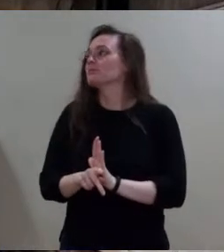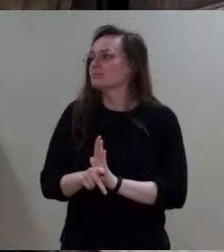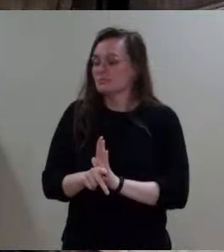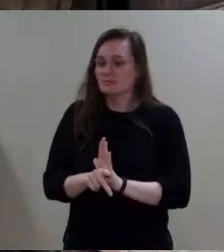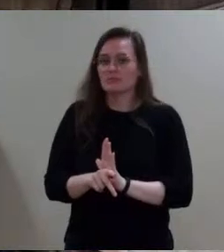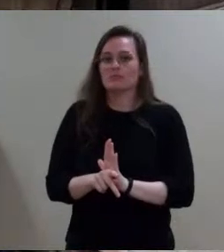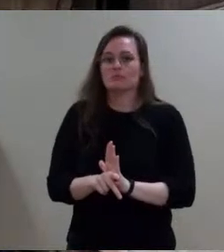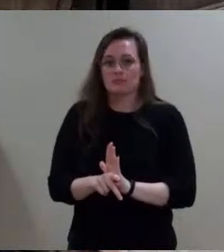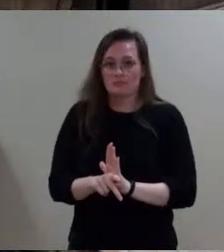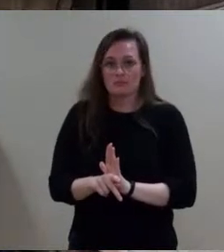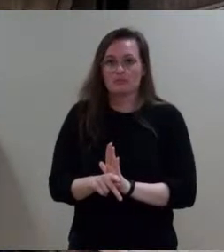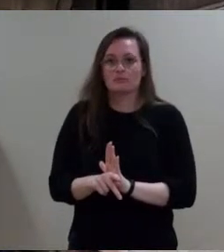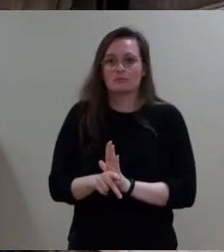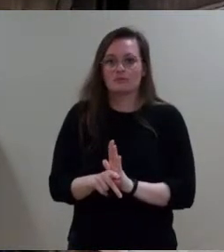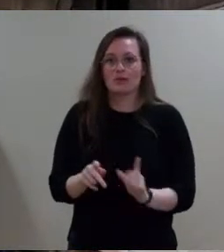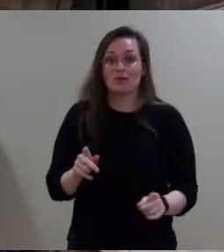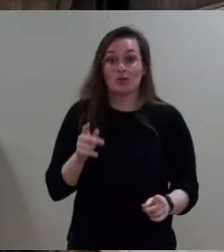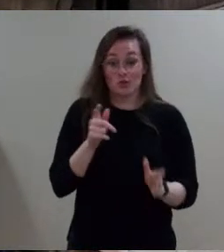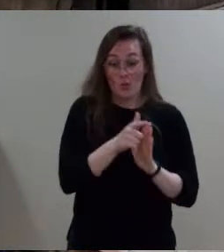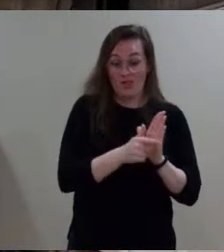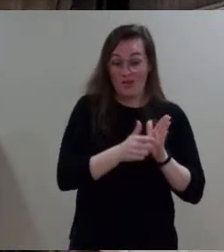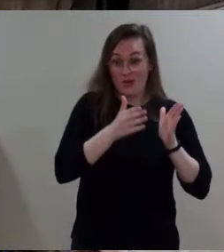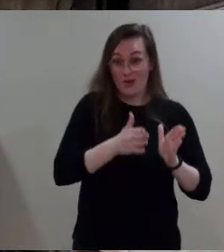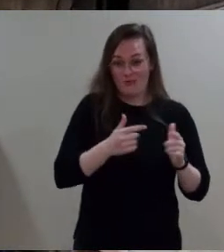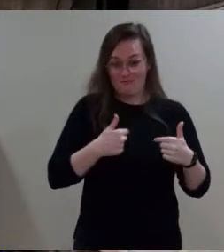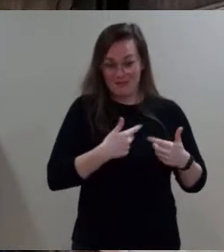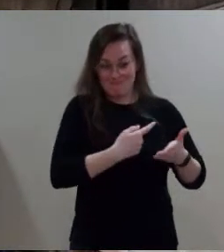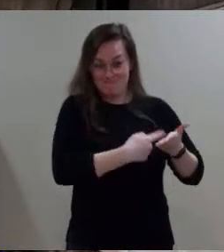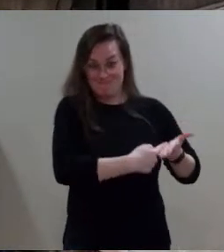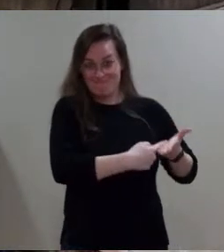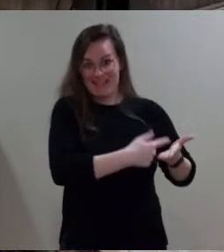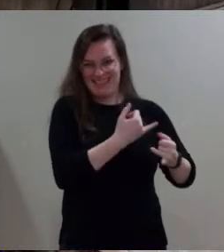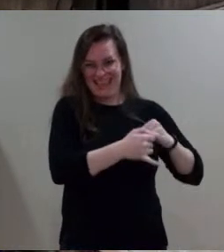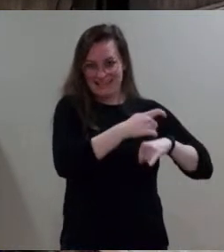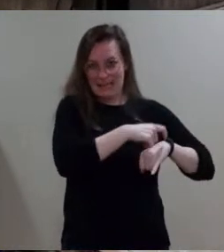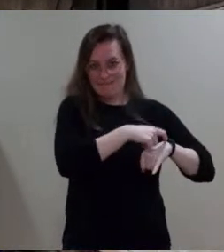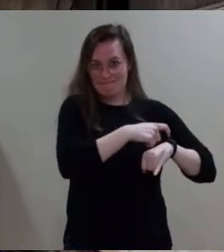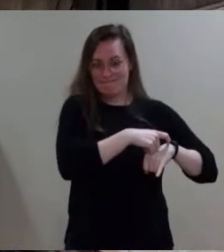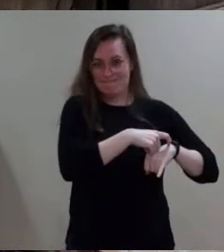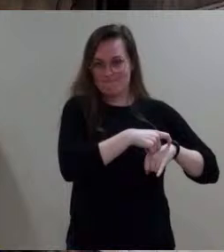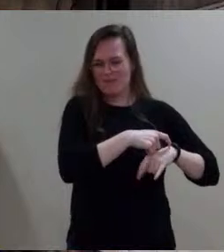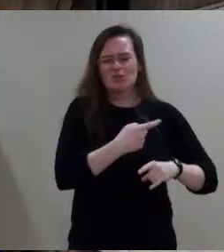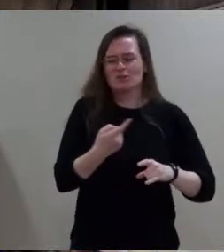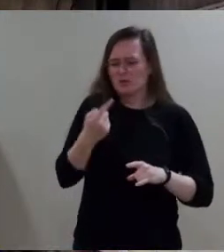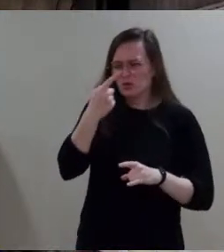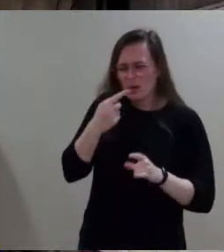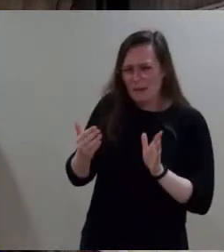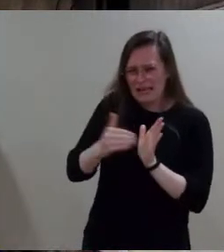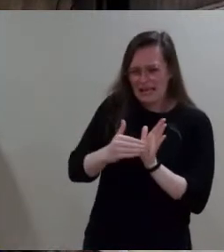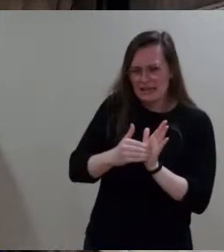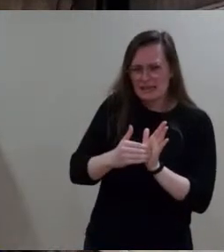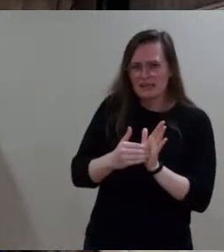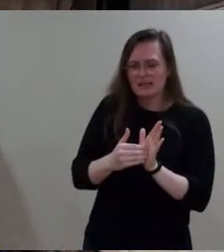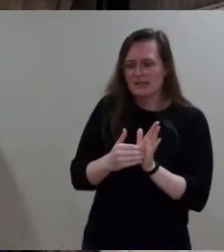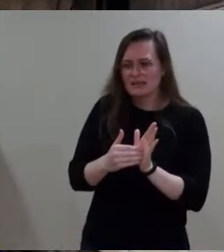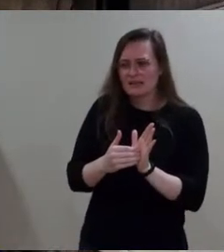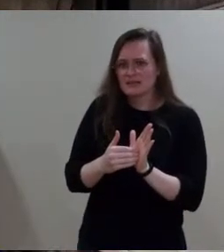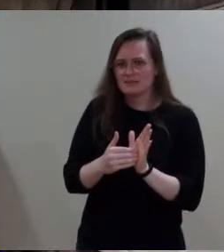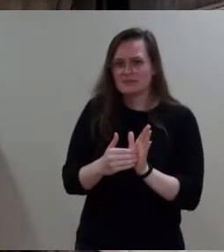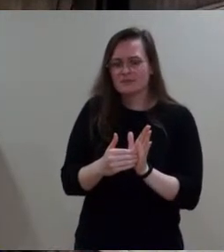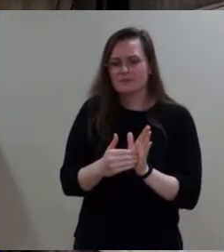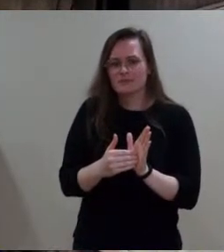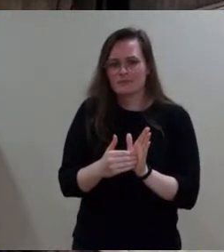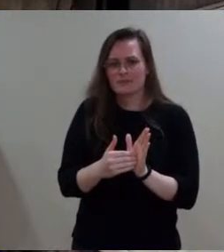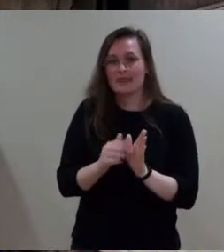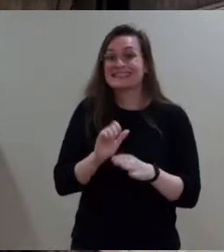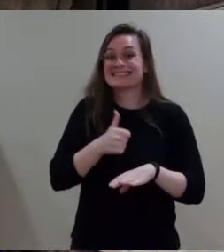our solicitor and myself last time. Some municipalities have it in there that. Say that again, it has to be part of the, It has to be amended, it's set